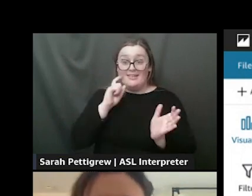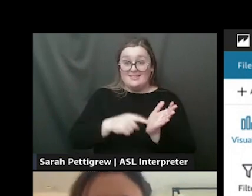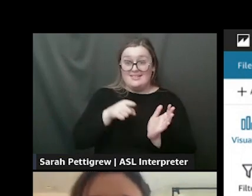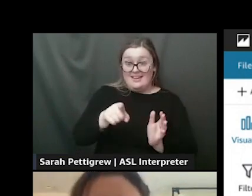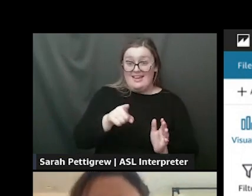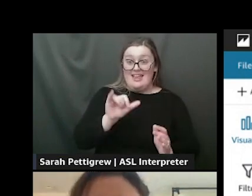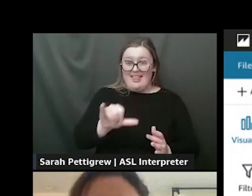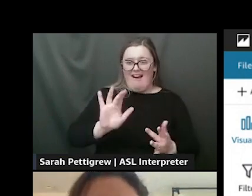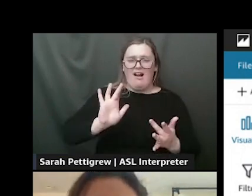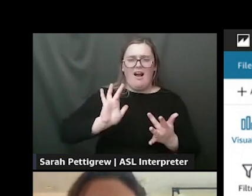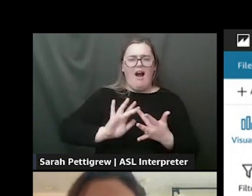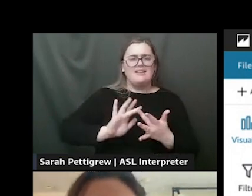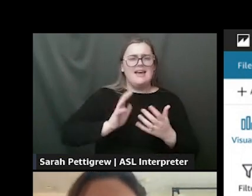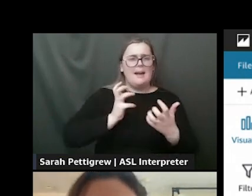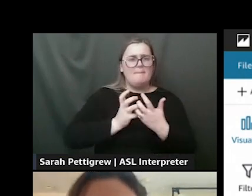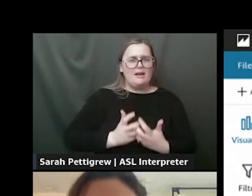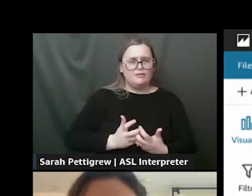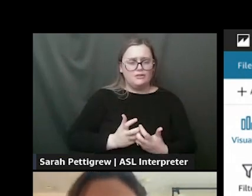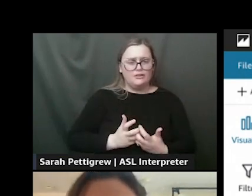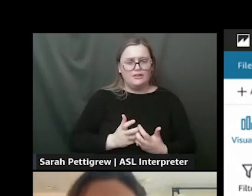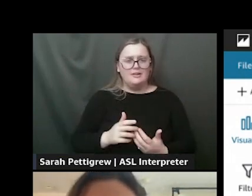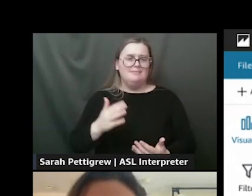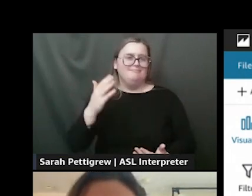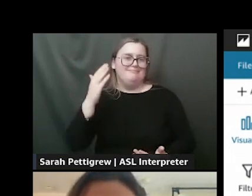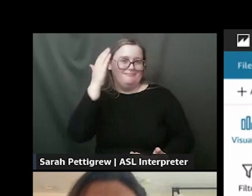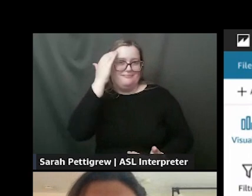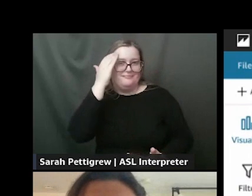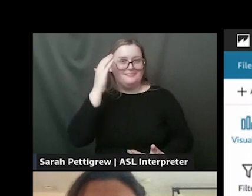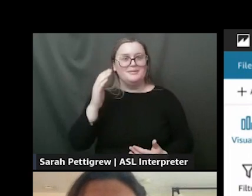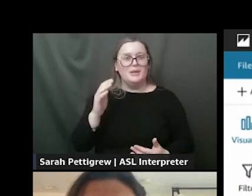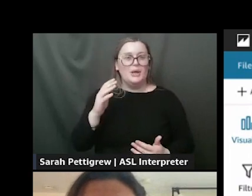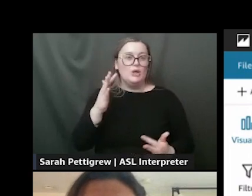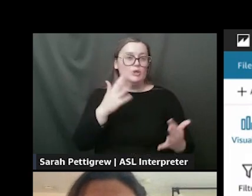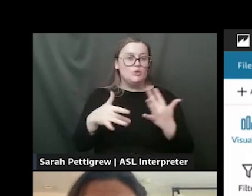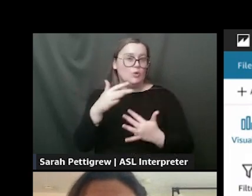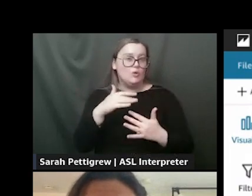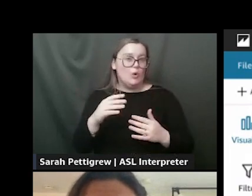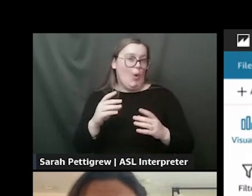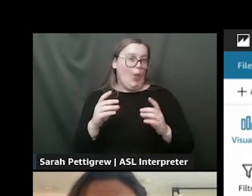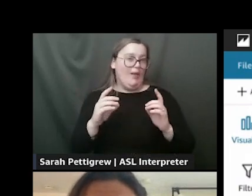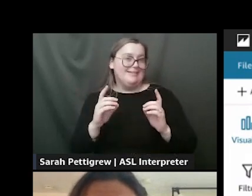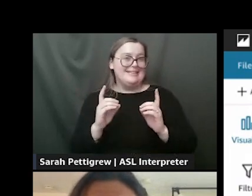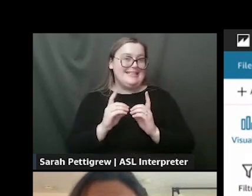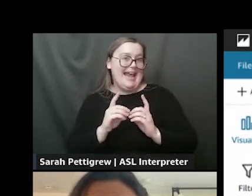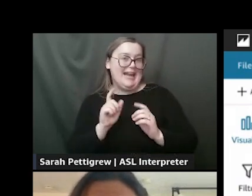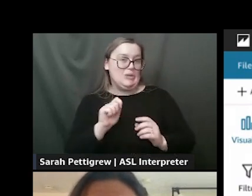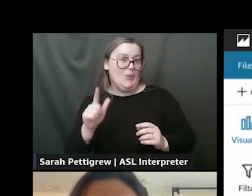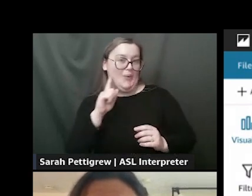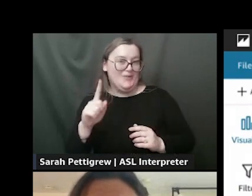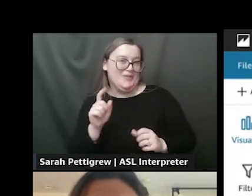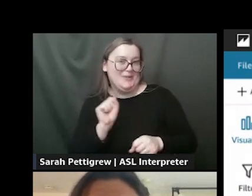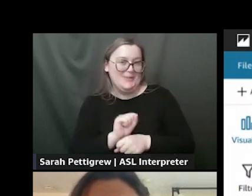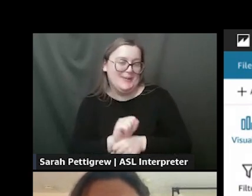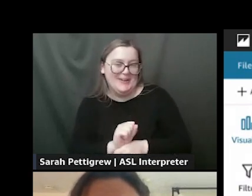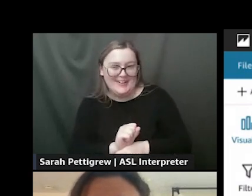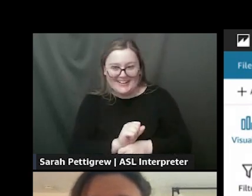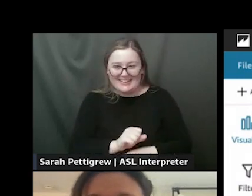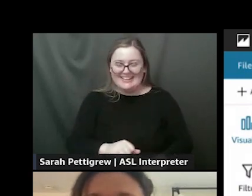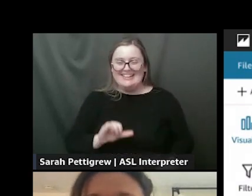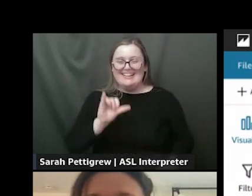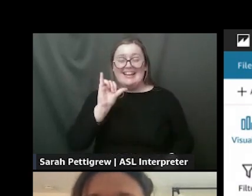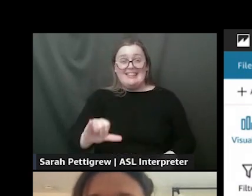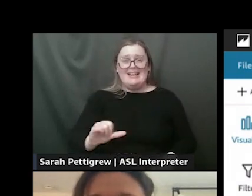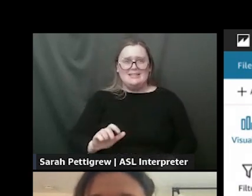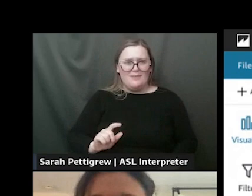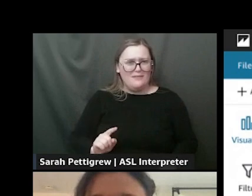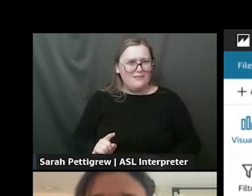the well-known social dating tool for work, is far up and to the left. And